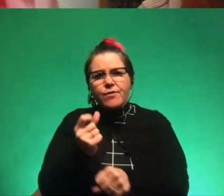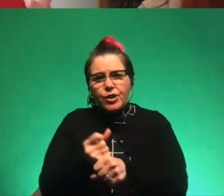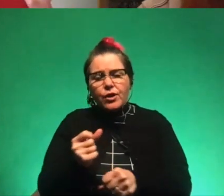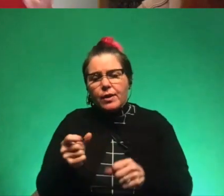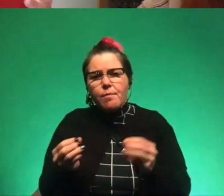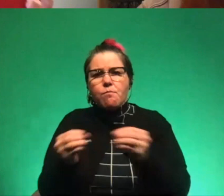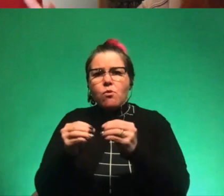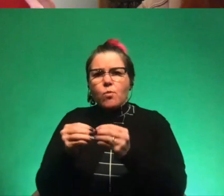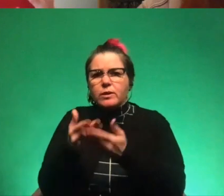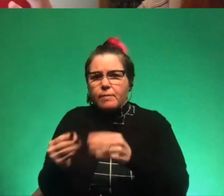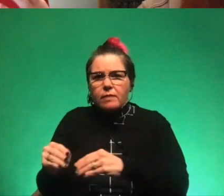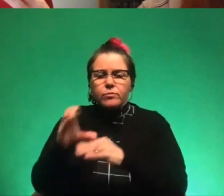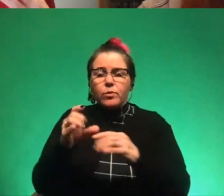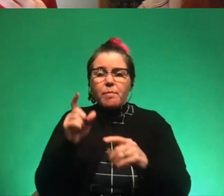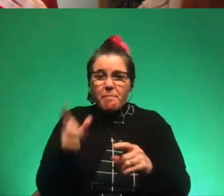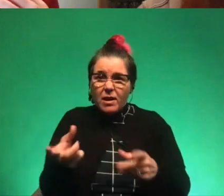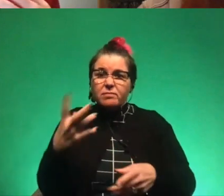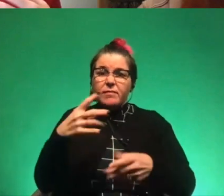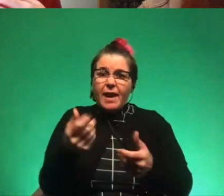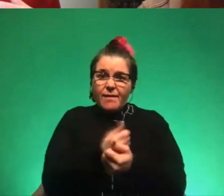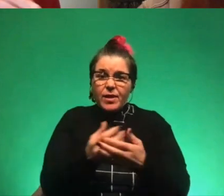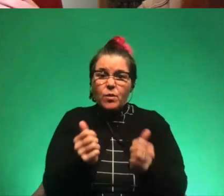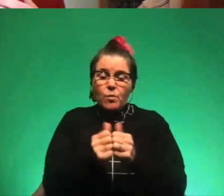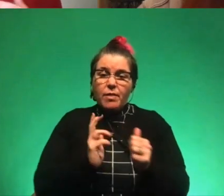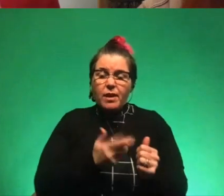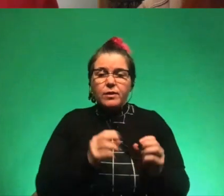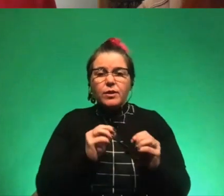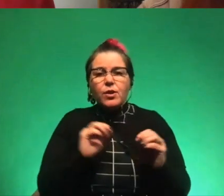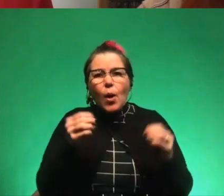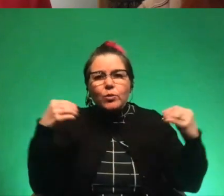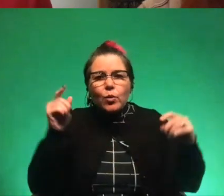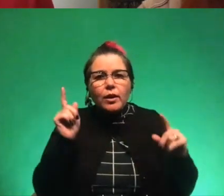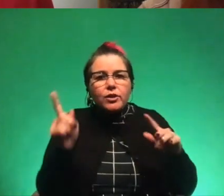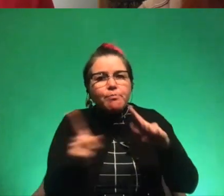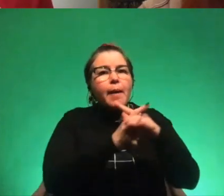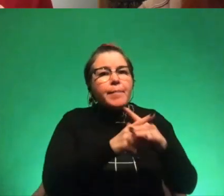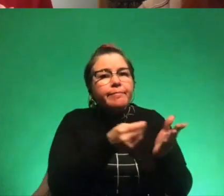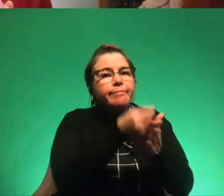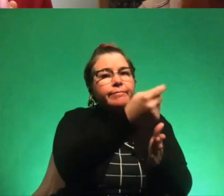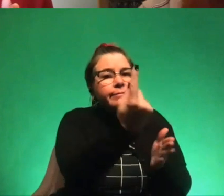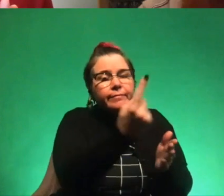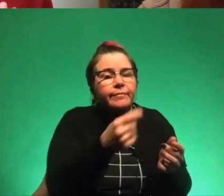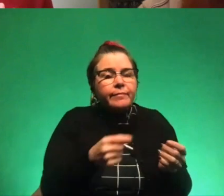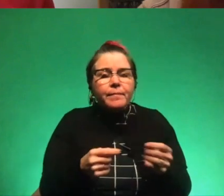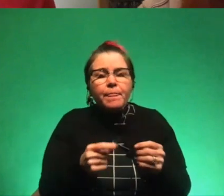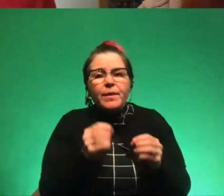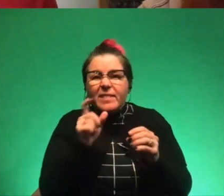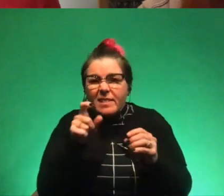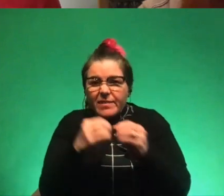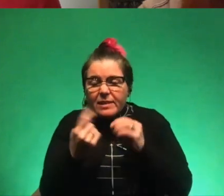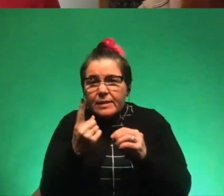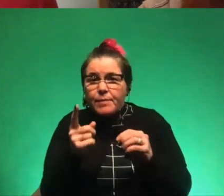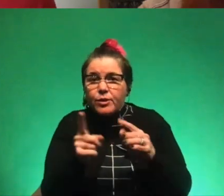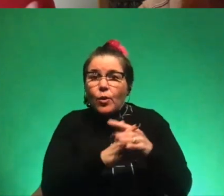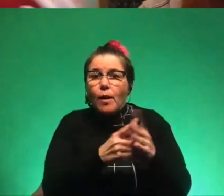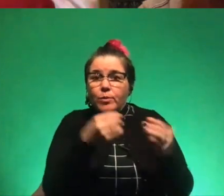have everything that we need with us. There's no sort of hardware store that we can stop, you know, by to fix things.